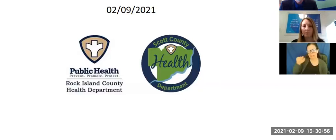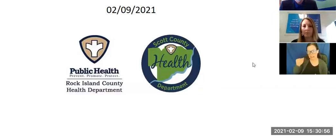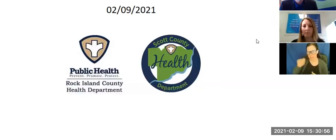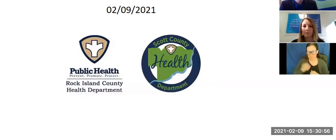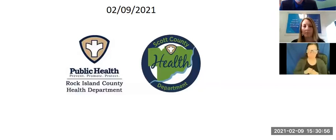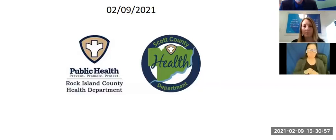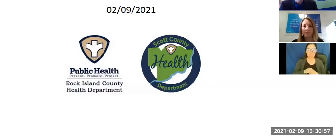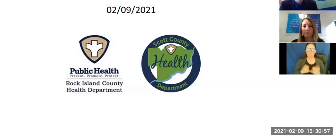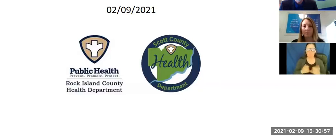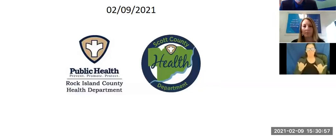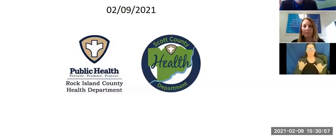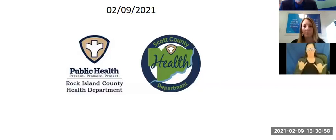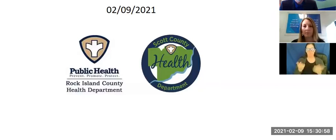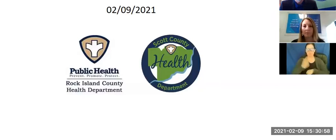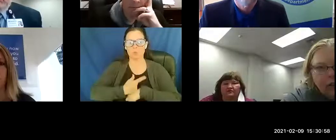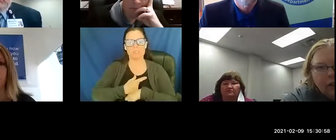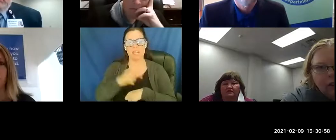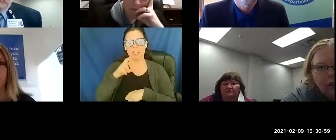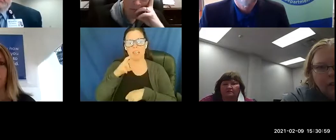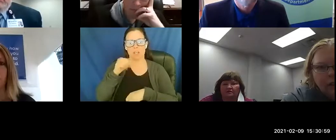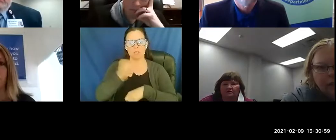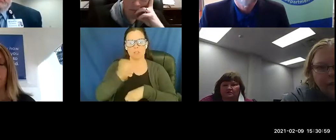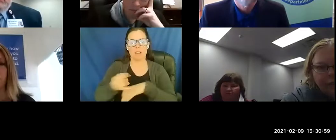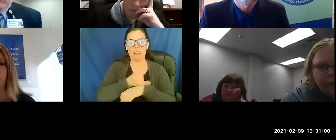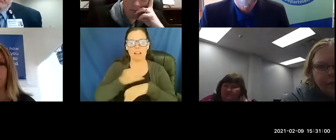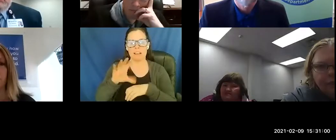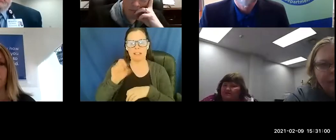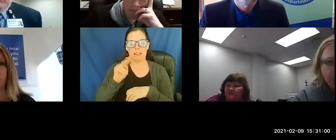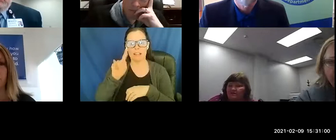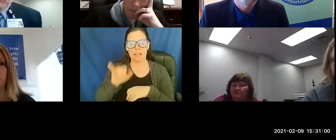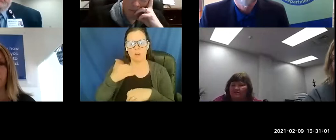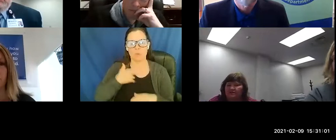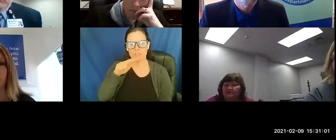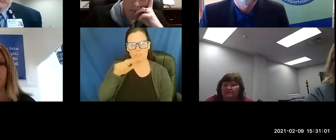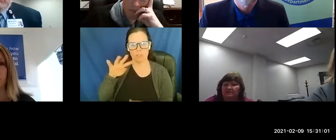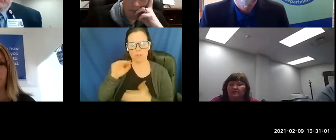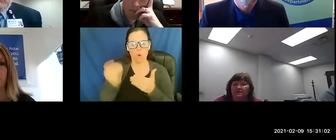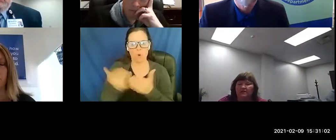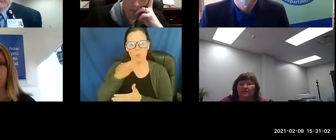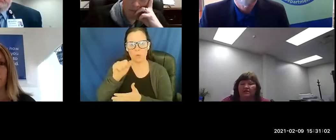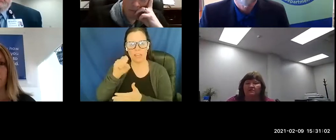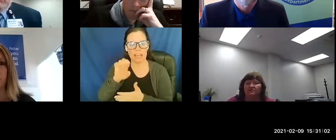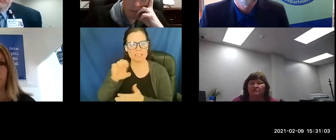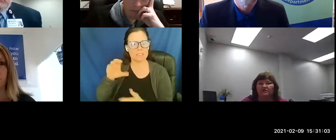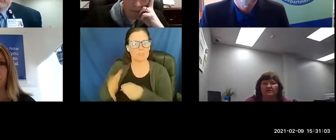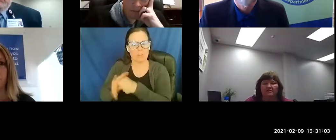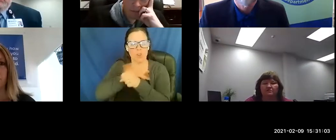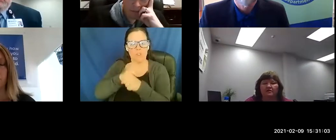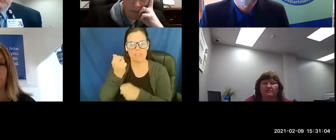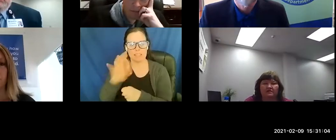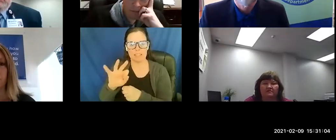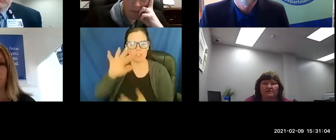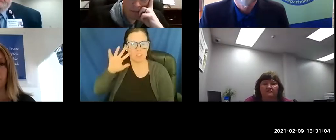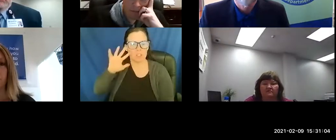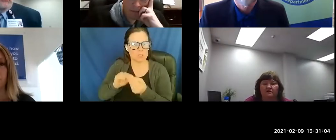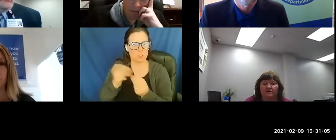Sure. So today in Rock Island County, we have 34 new cases of COVID-19, and our total is now